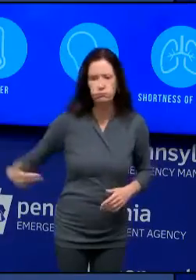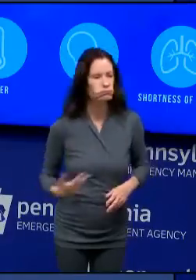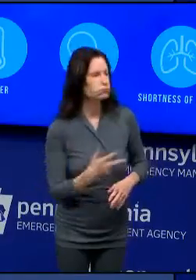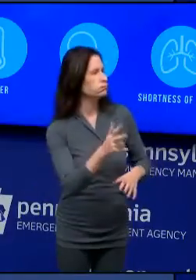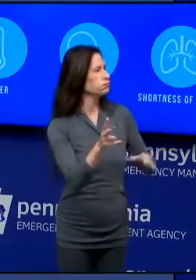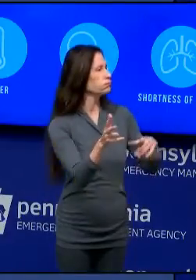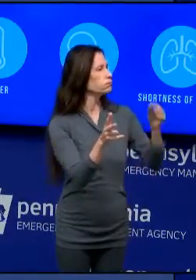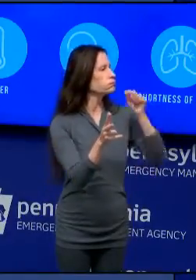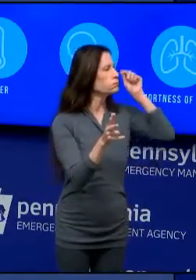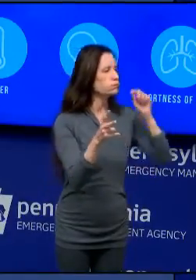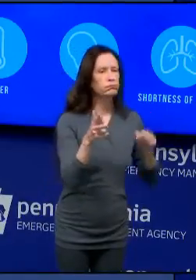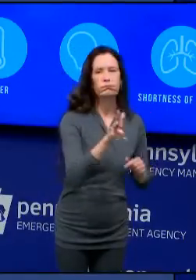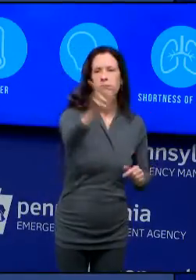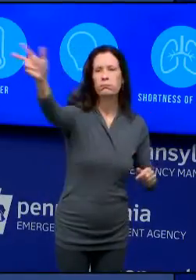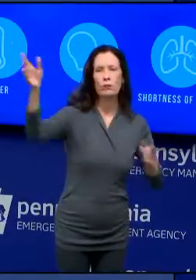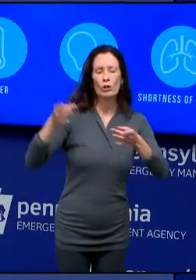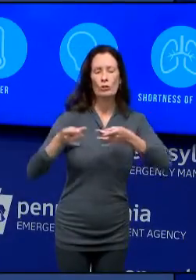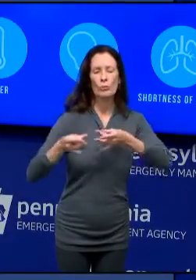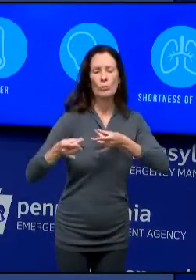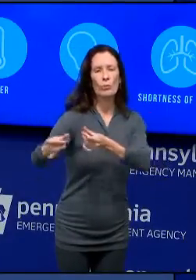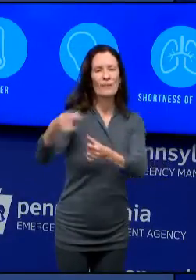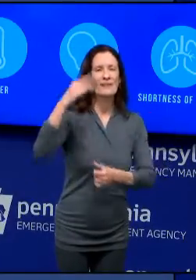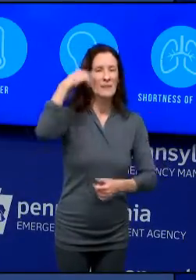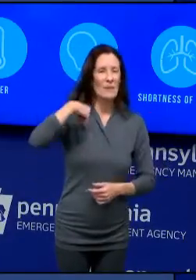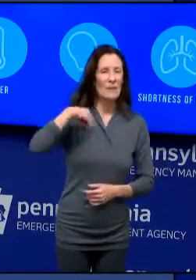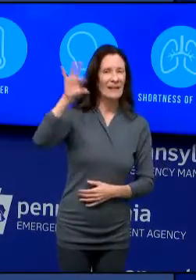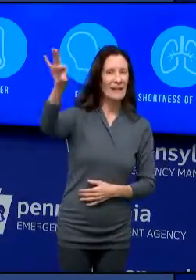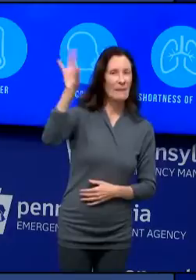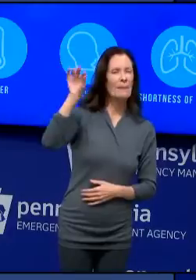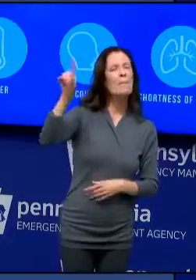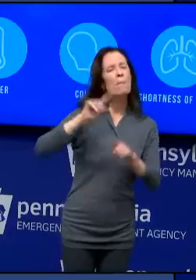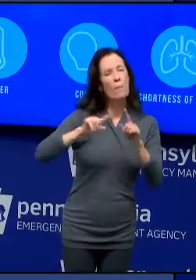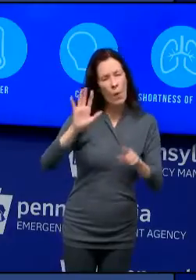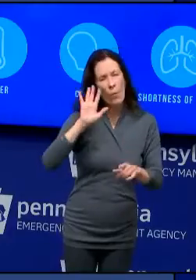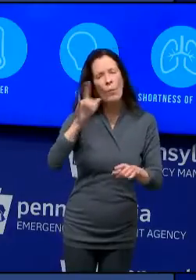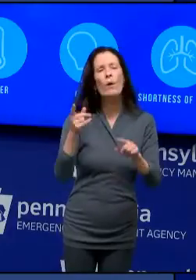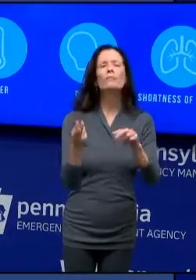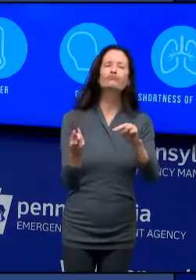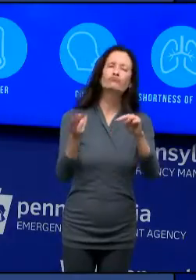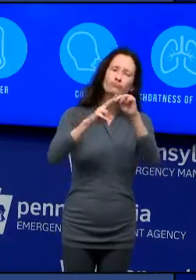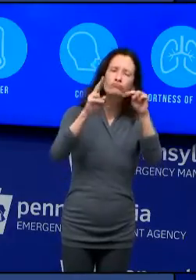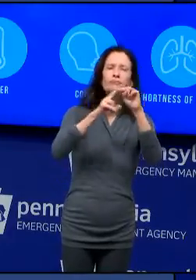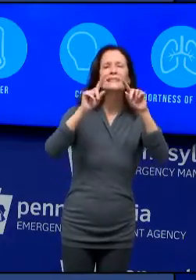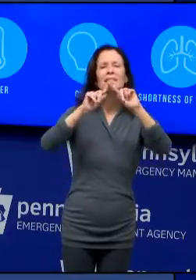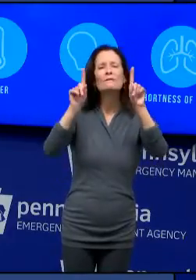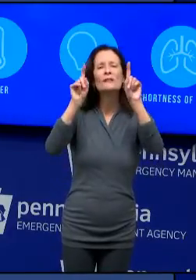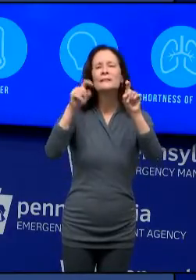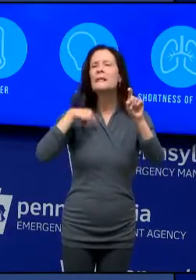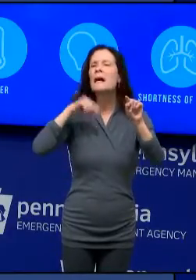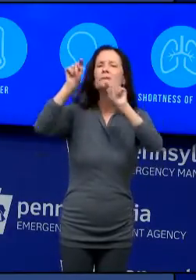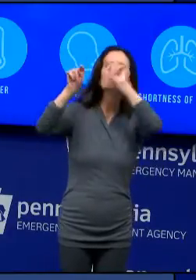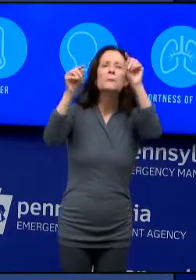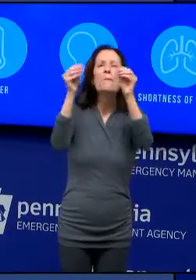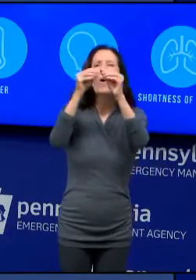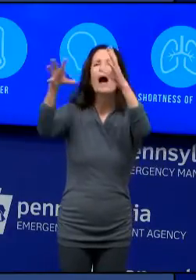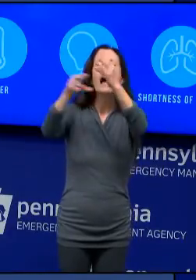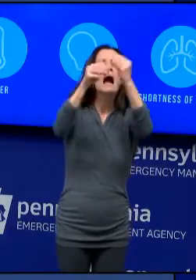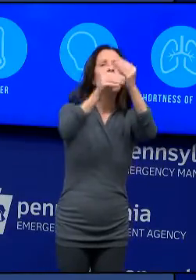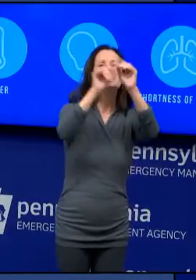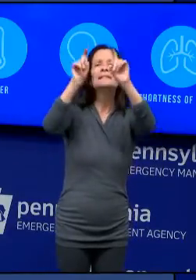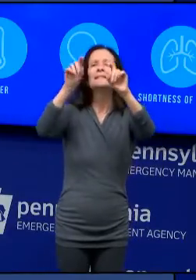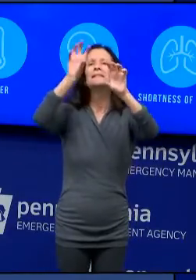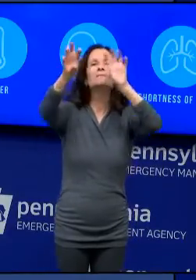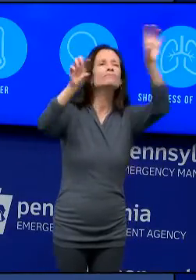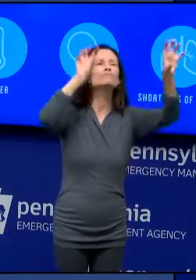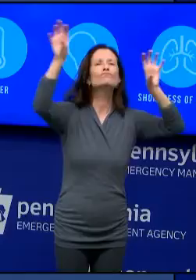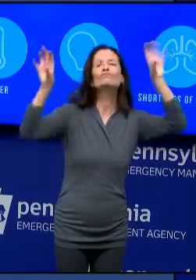other possibilities for mass testing sites, but this one opens first. From WNEP, one criteria for starting to